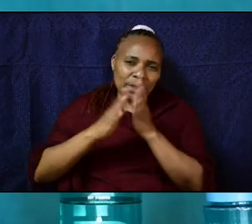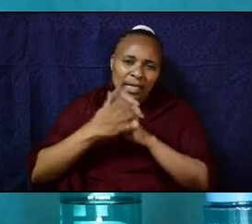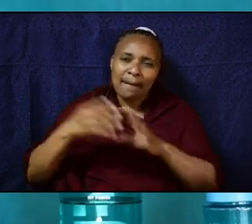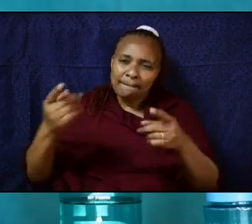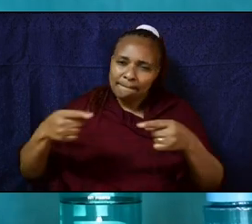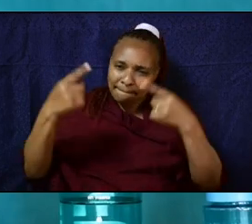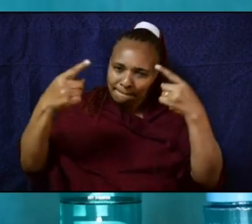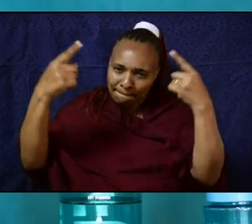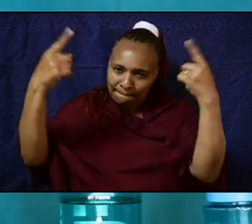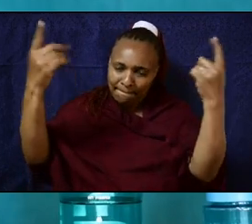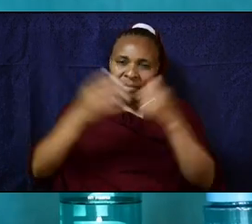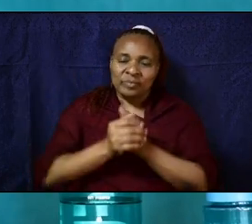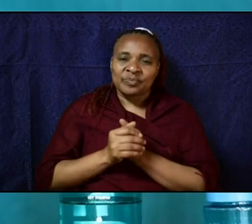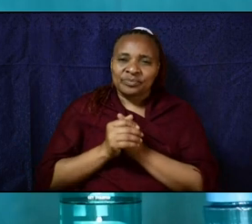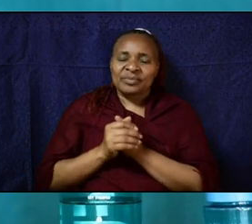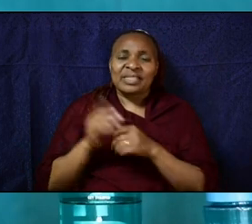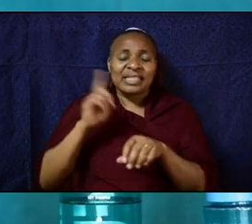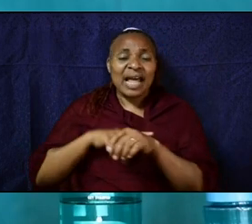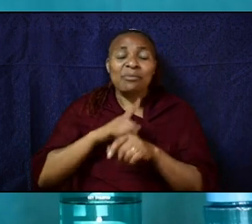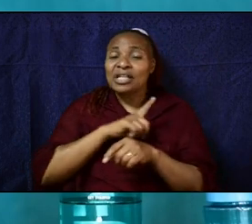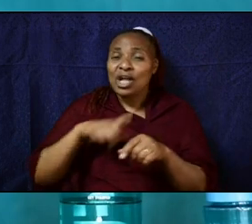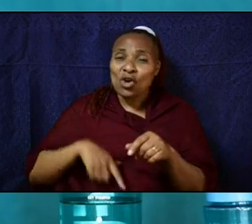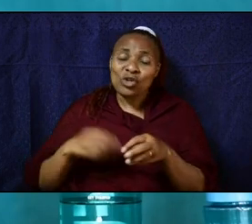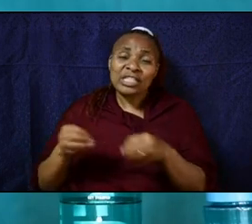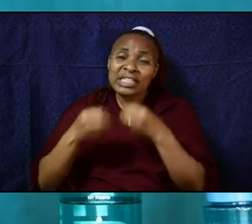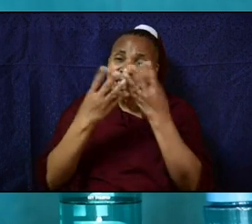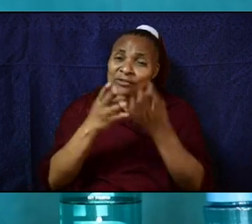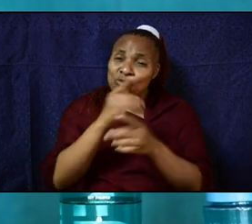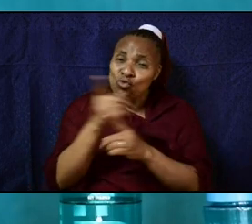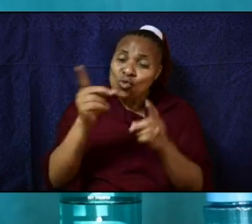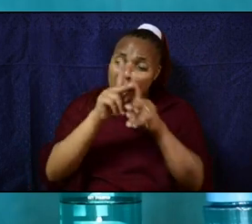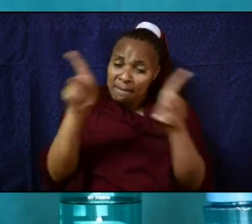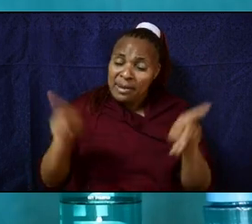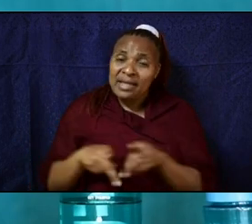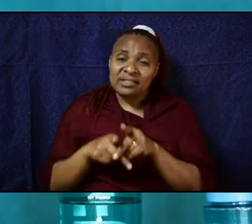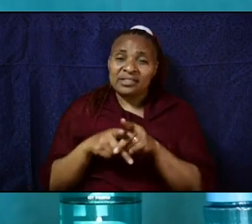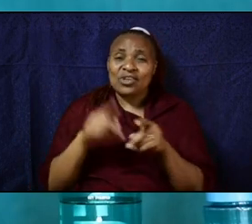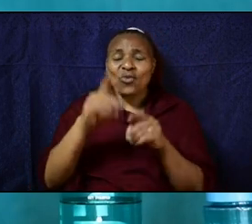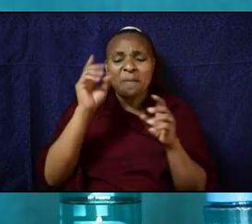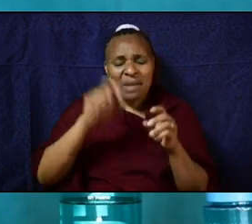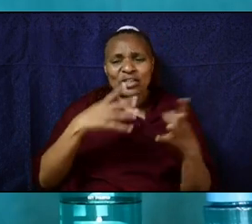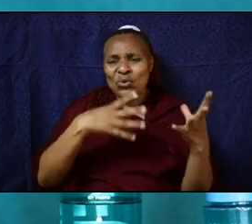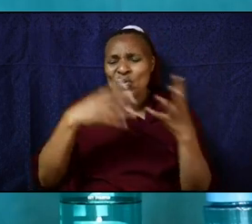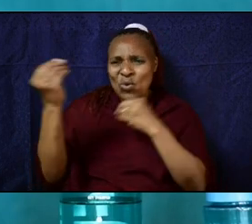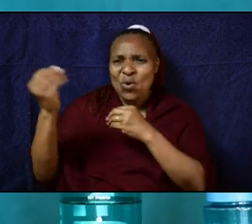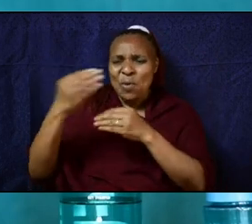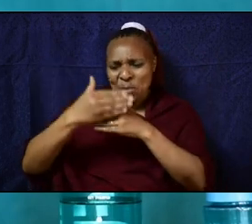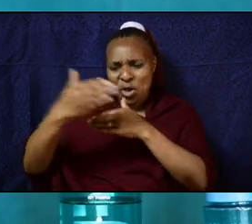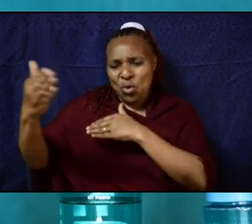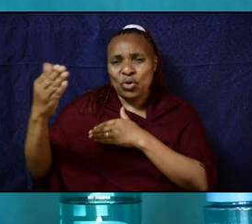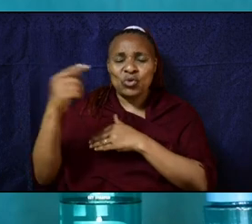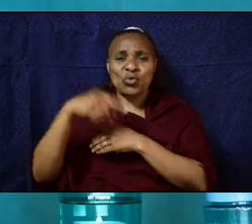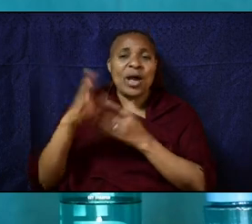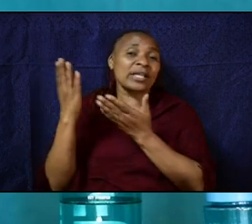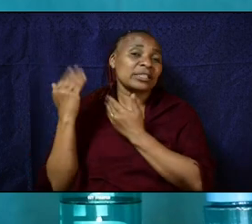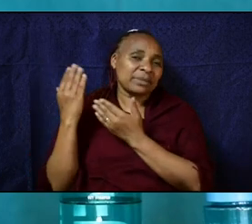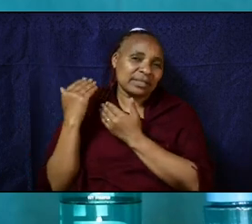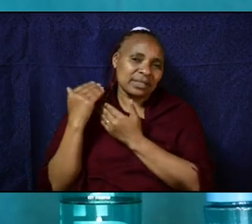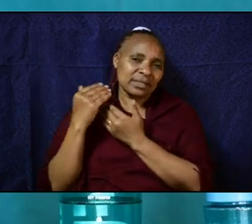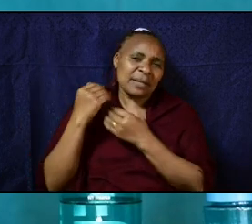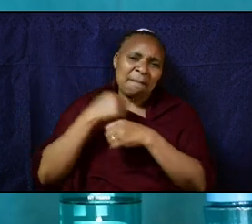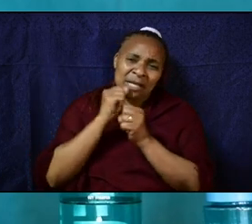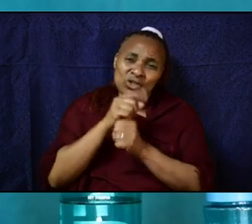God, when he puts us in a place, he knows we can go the extra mile. And that's what he calls us to